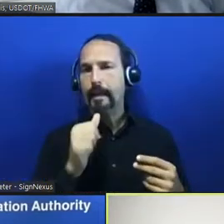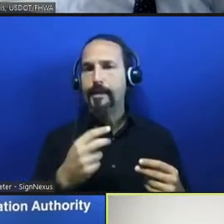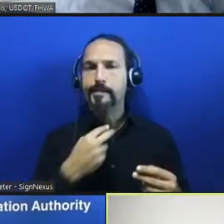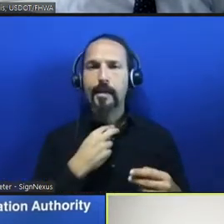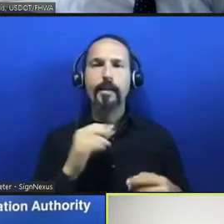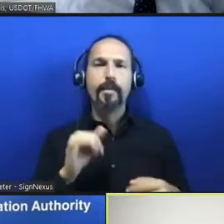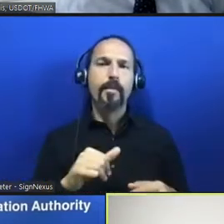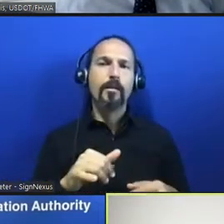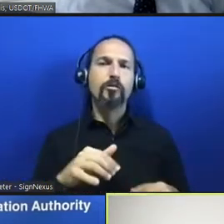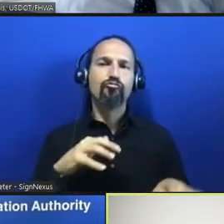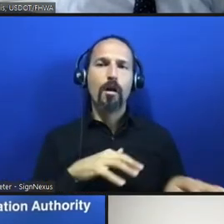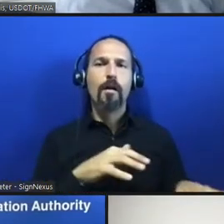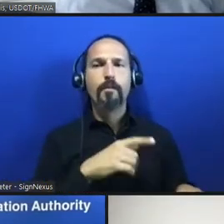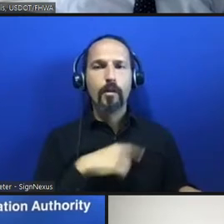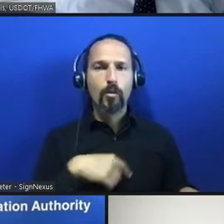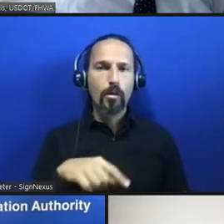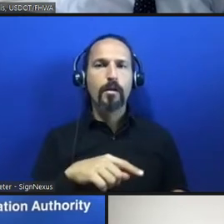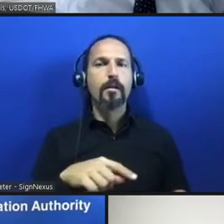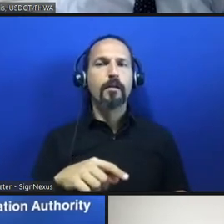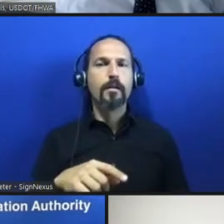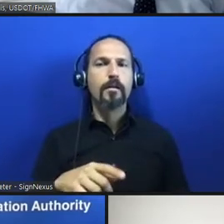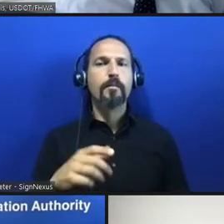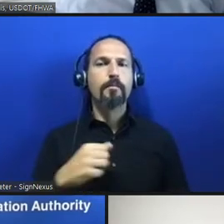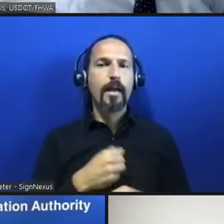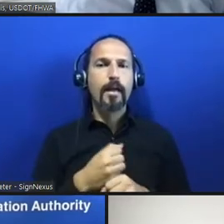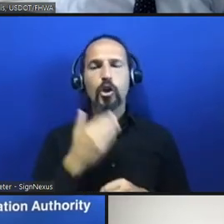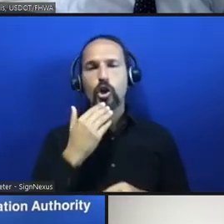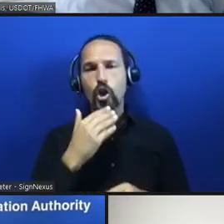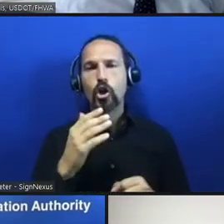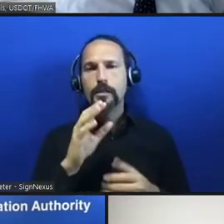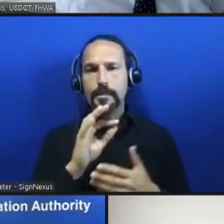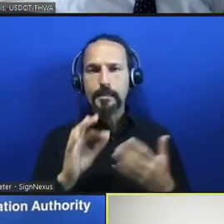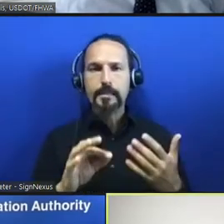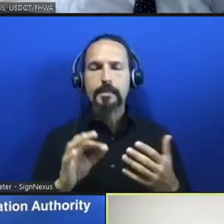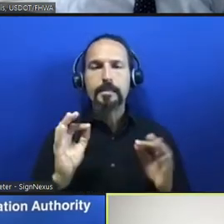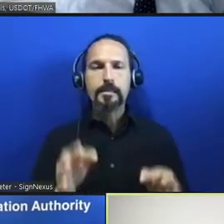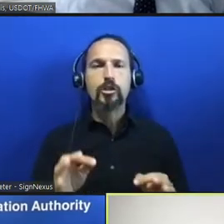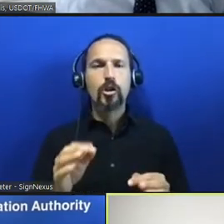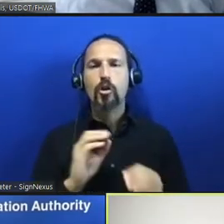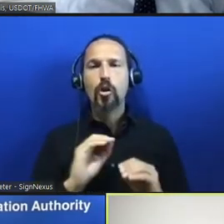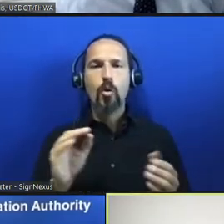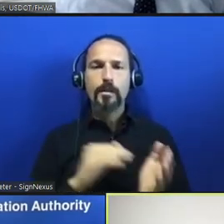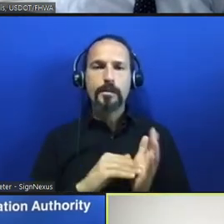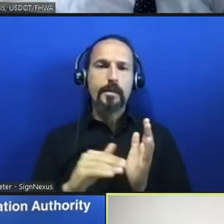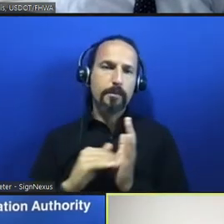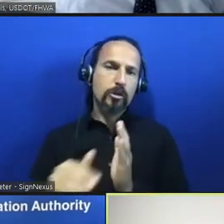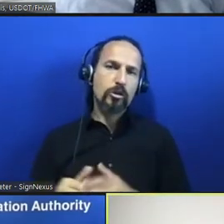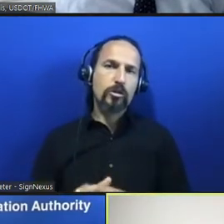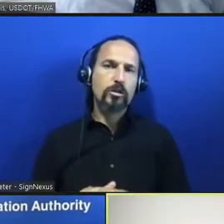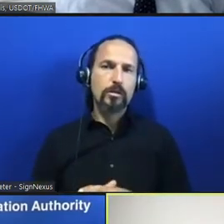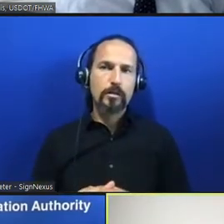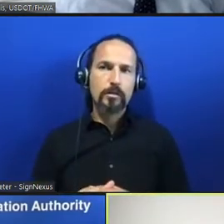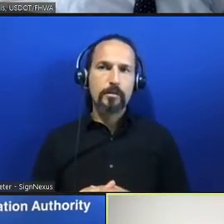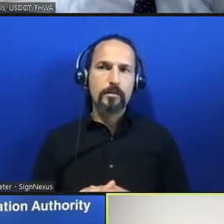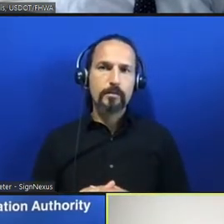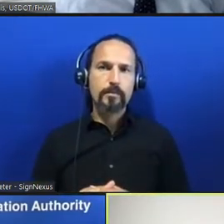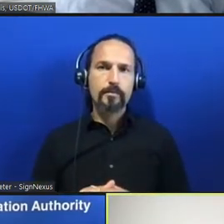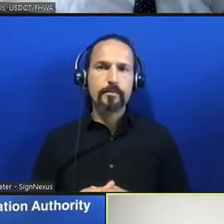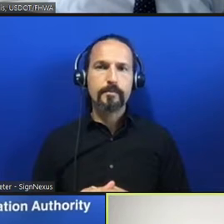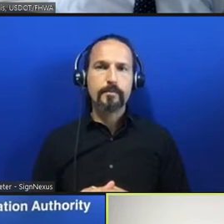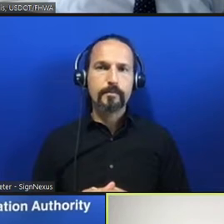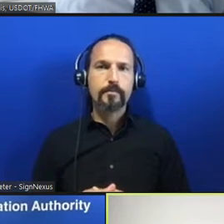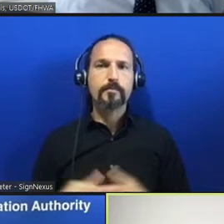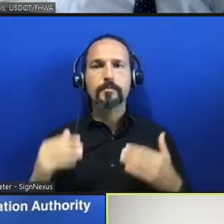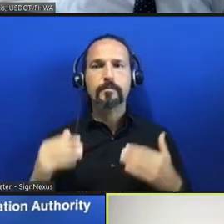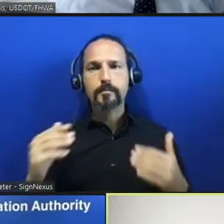we are direct traffic let's make decisions all of us no exemptions and let's